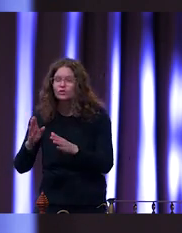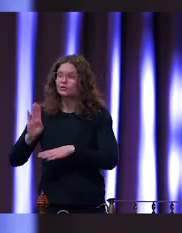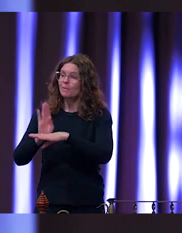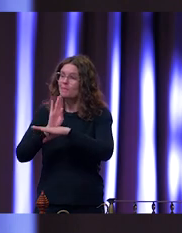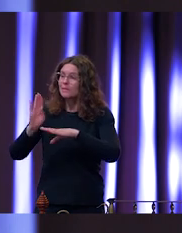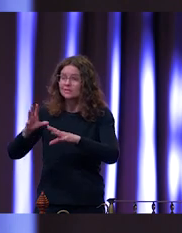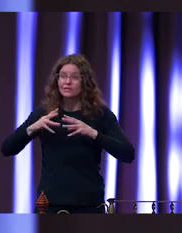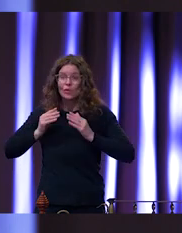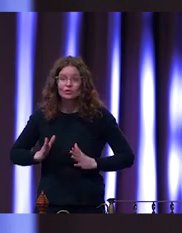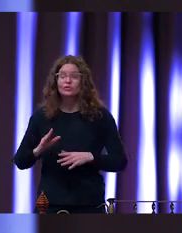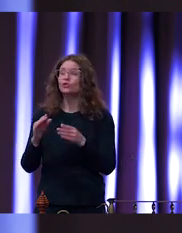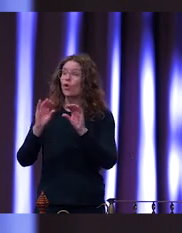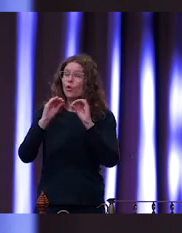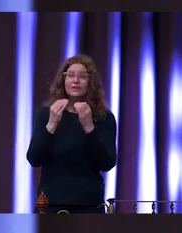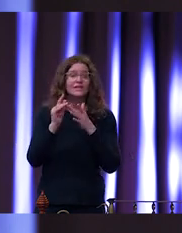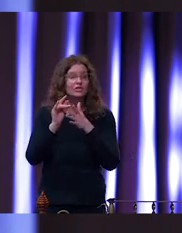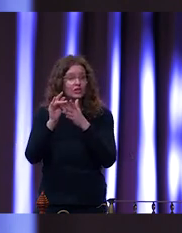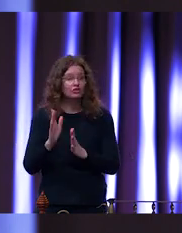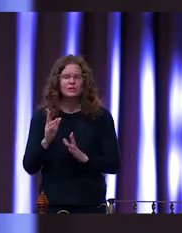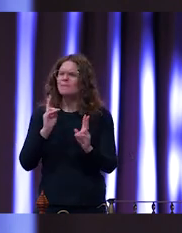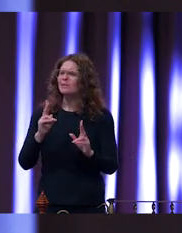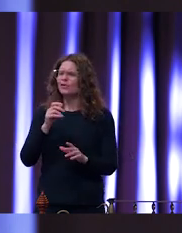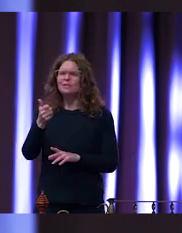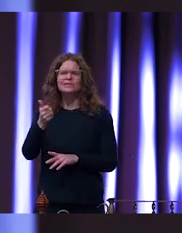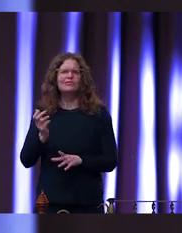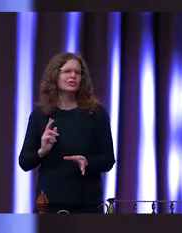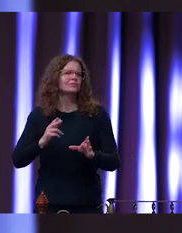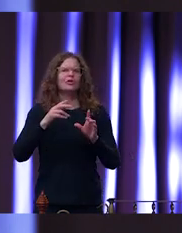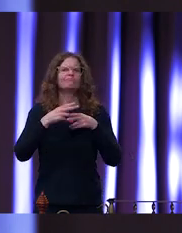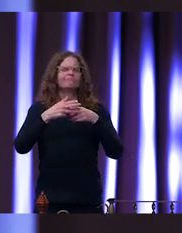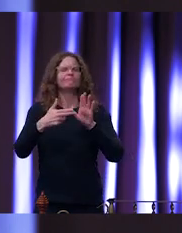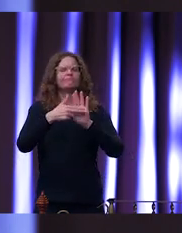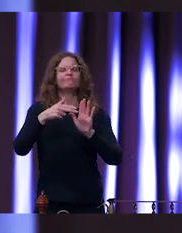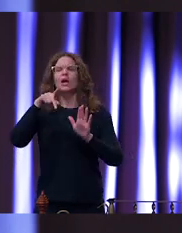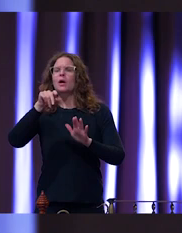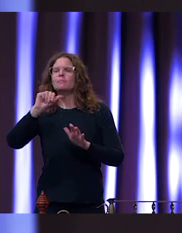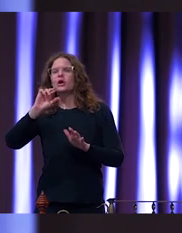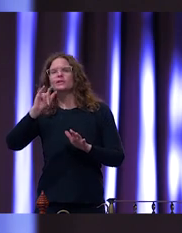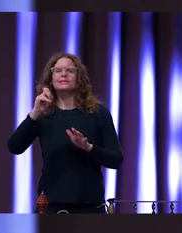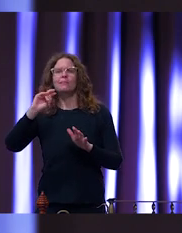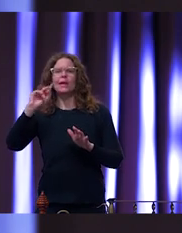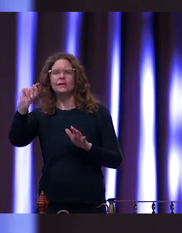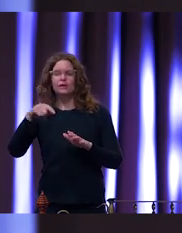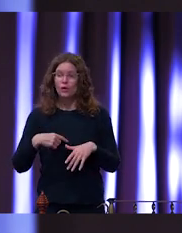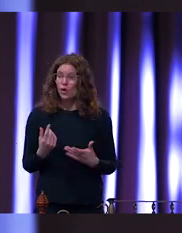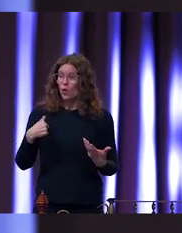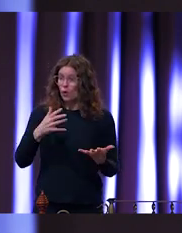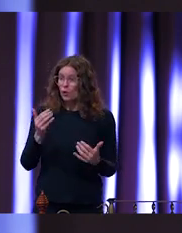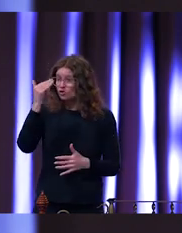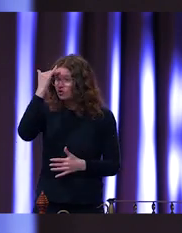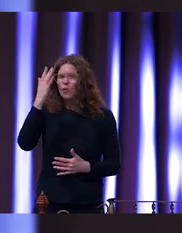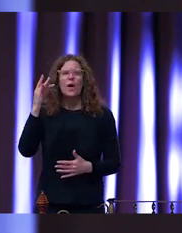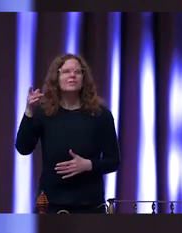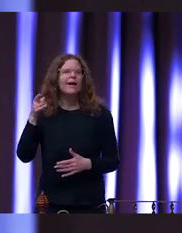organization leaders, folks who are just participants, right? We've had all of these conversations to know why this priority makes so much sense.